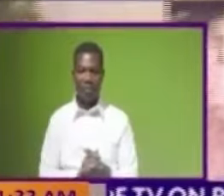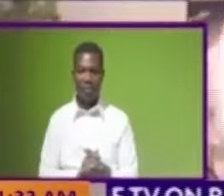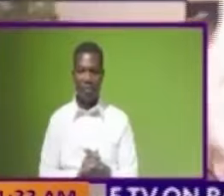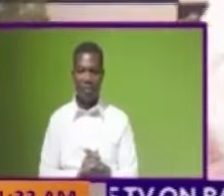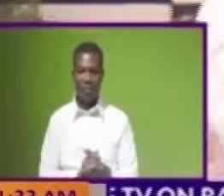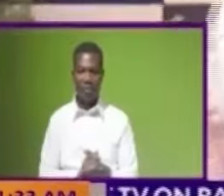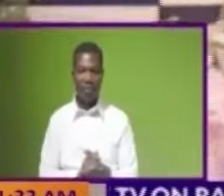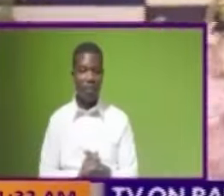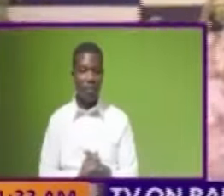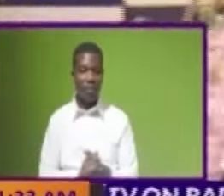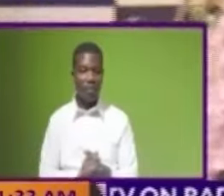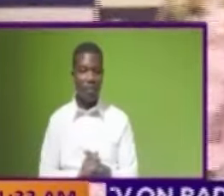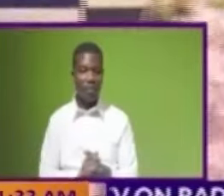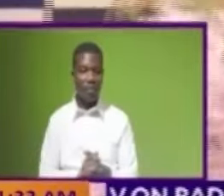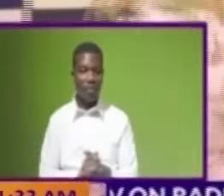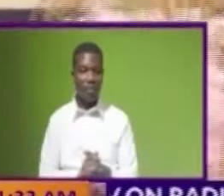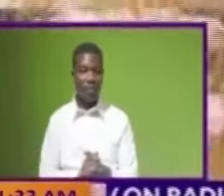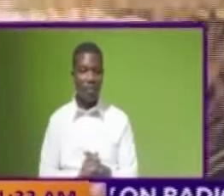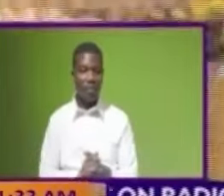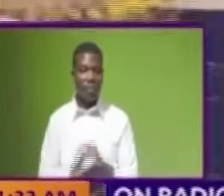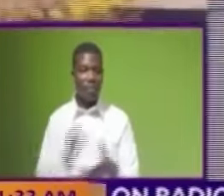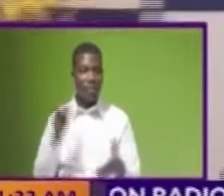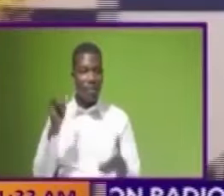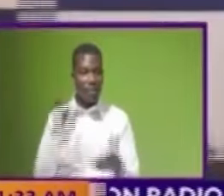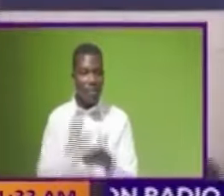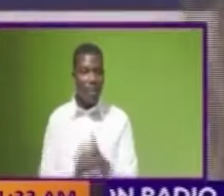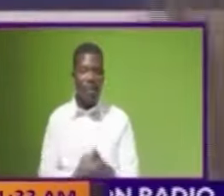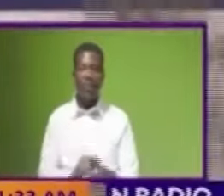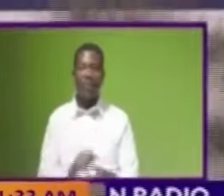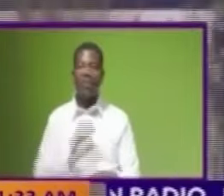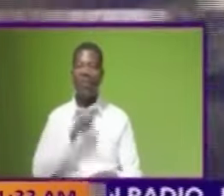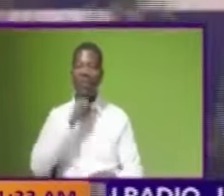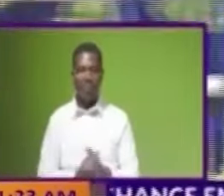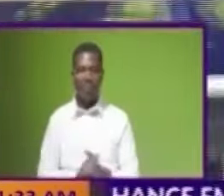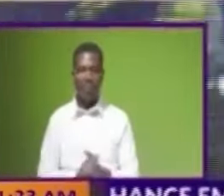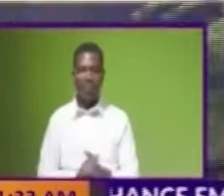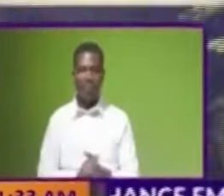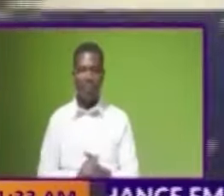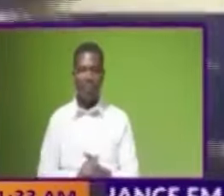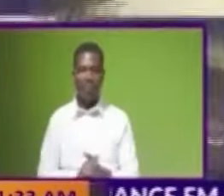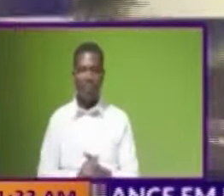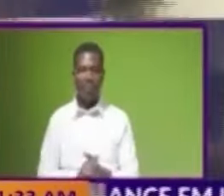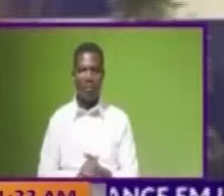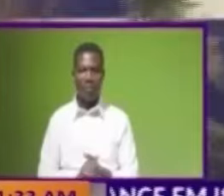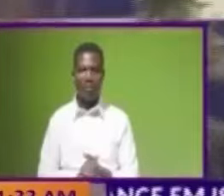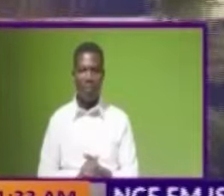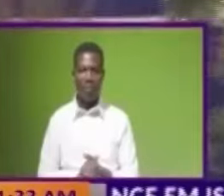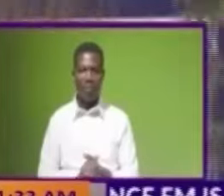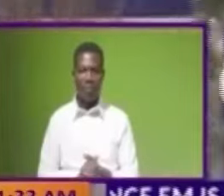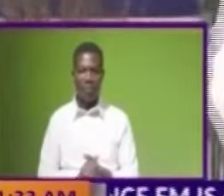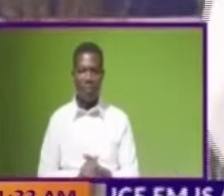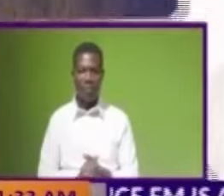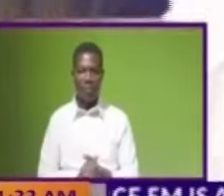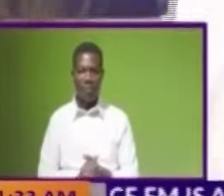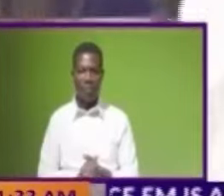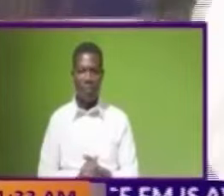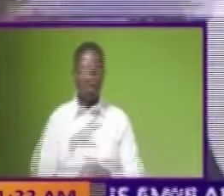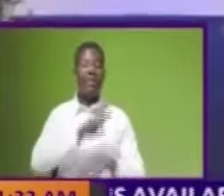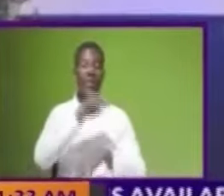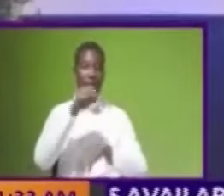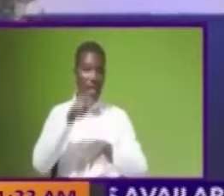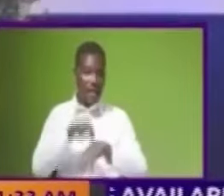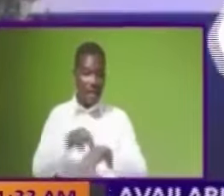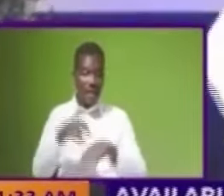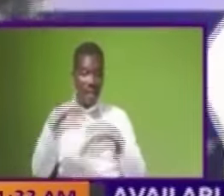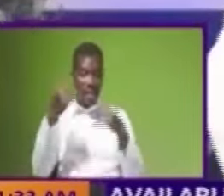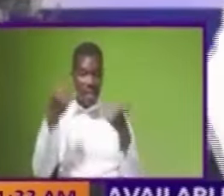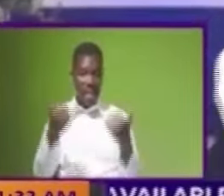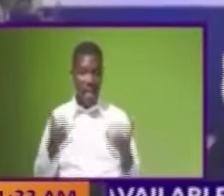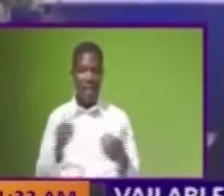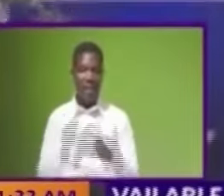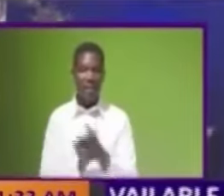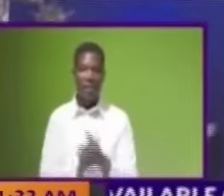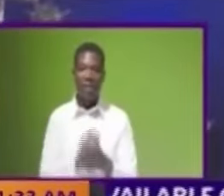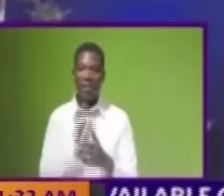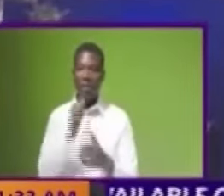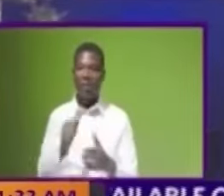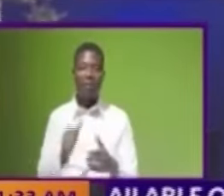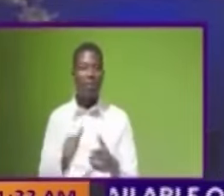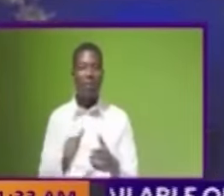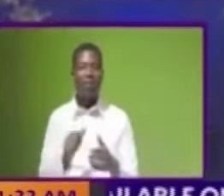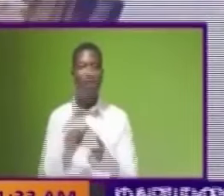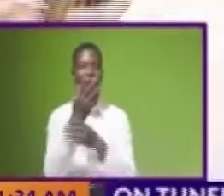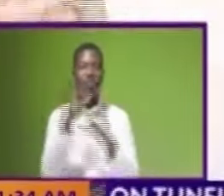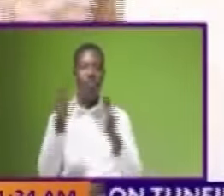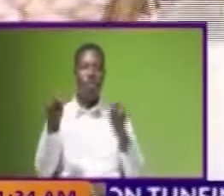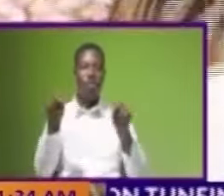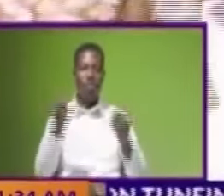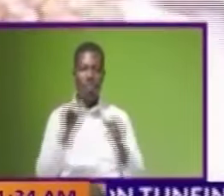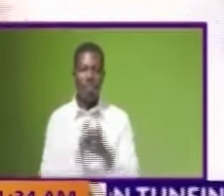best sorry wa Philadelphia this year biara so. Philadelphia for ya your mind. My fam running